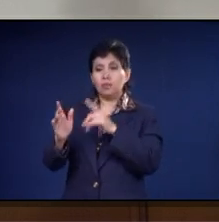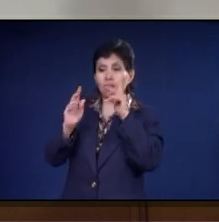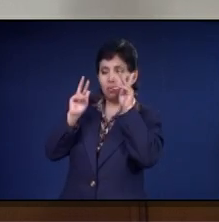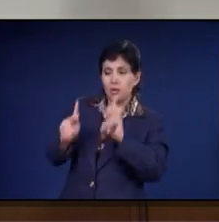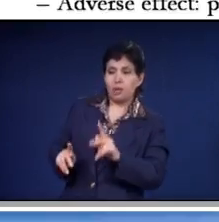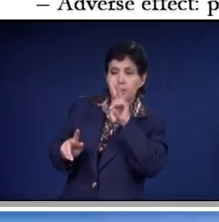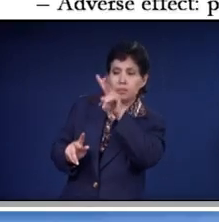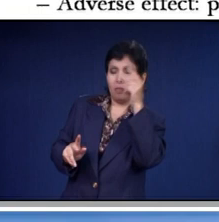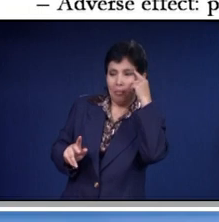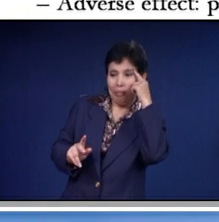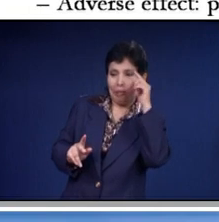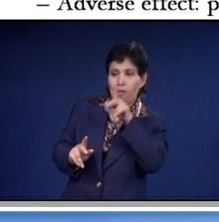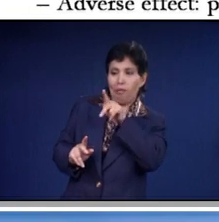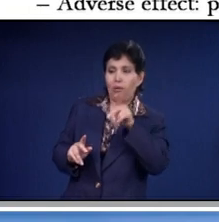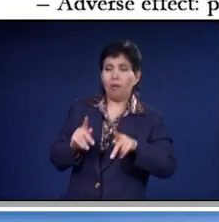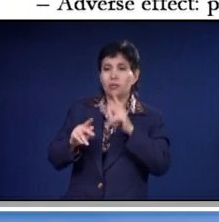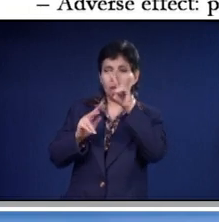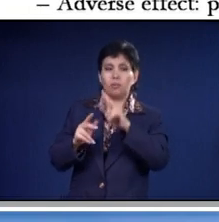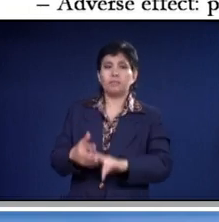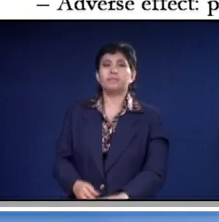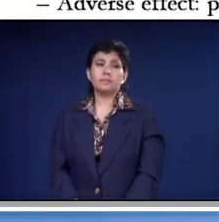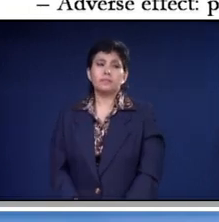person or object.